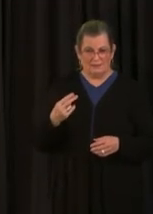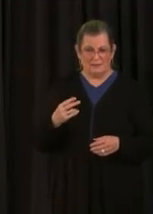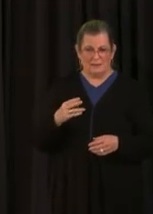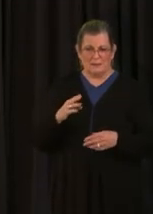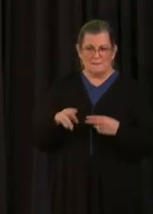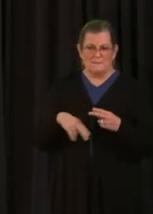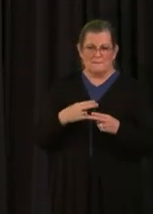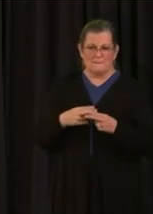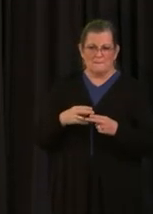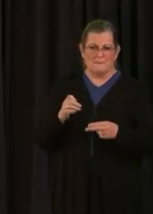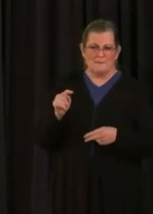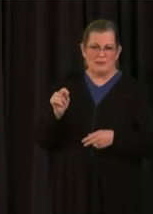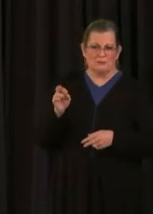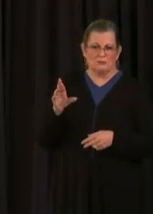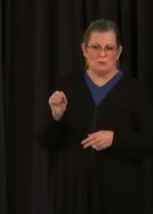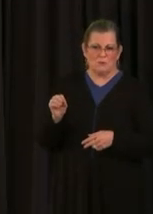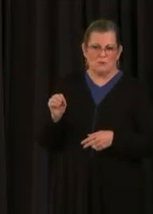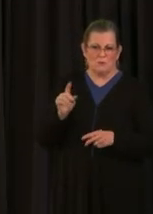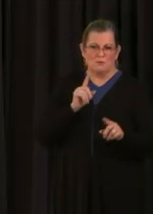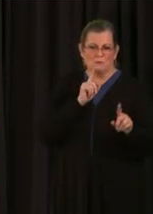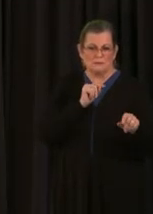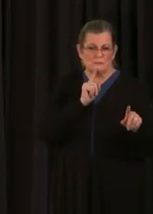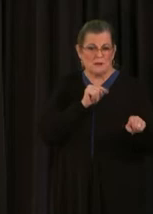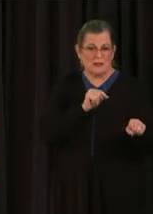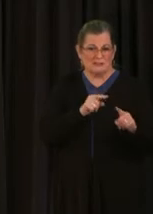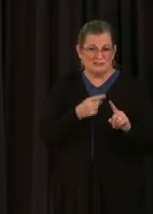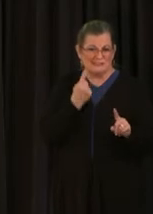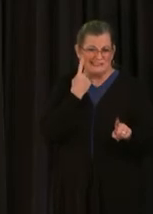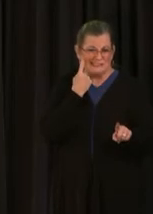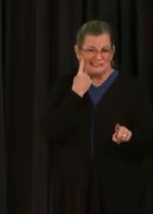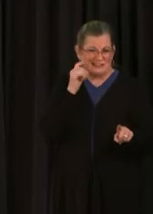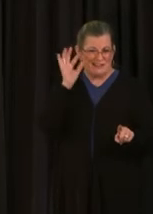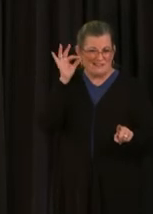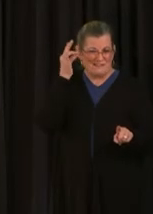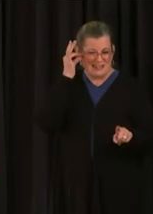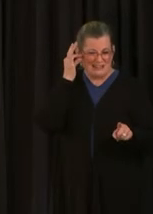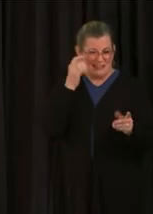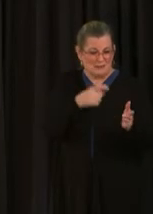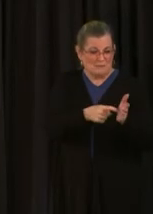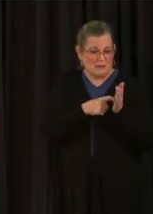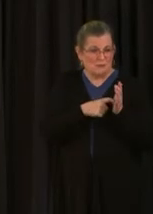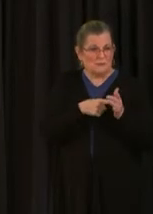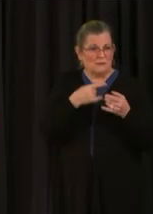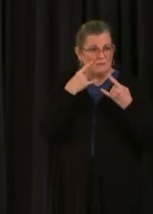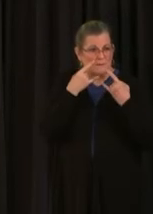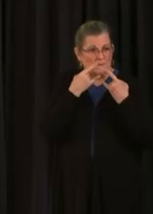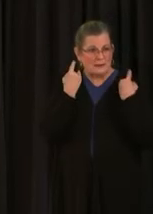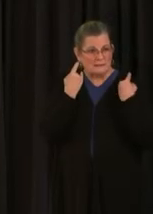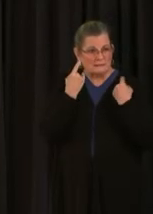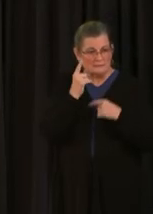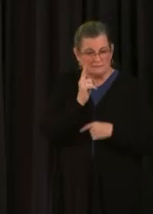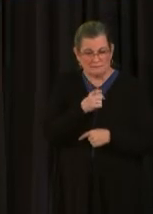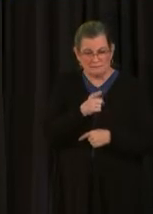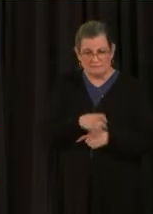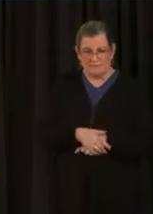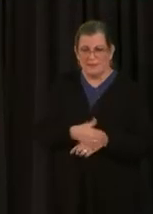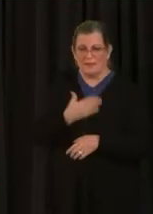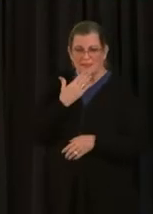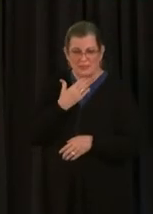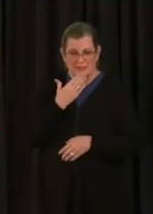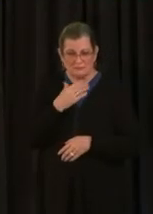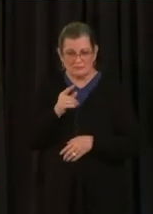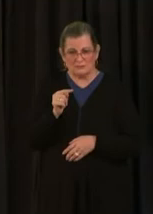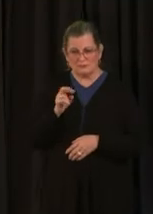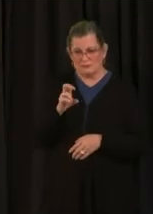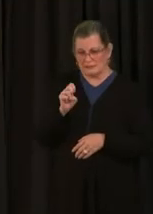mandate. Metro staff are required to wear a facial covering that covers both their nose and mouth on a